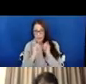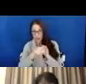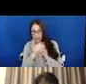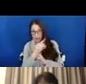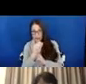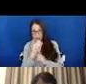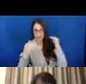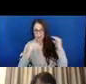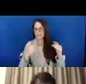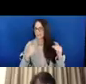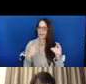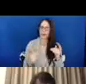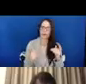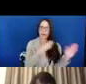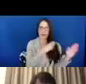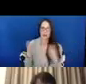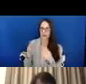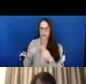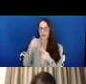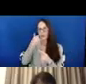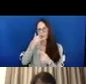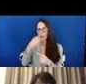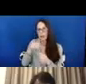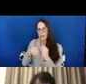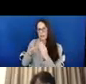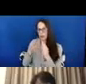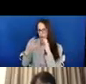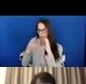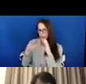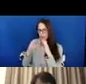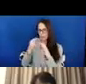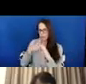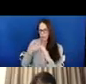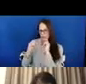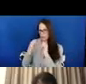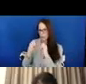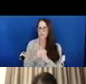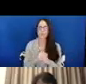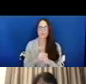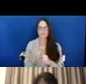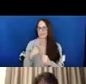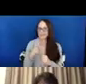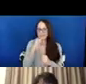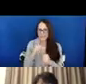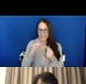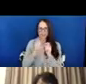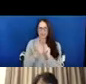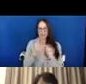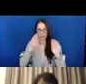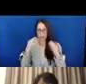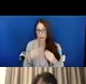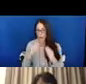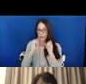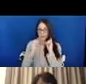I quickly pivoted to phone and video conferences for my interviews. I did not change the focus of my interviews.